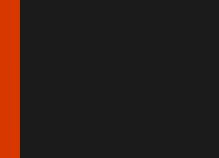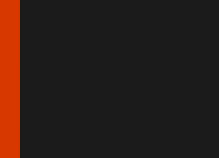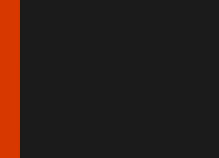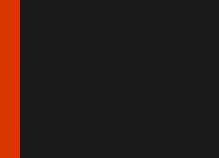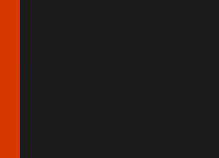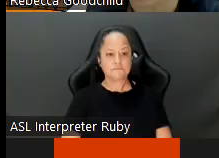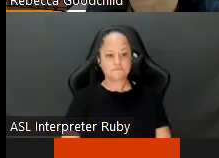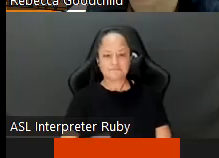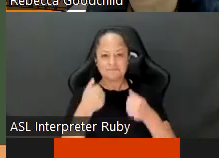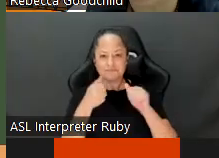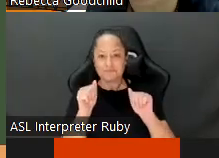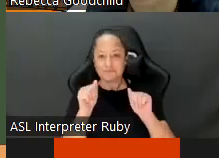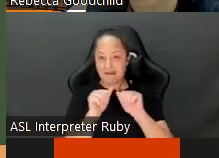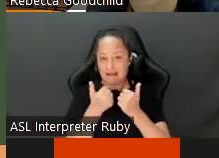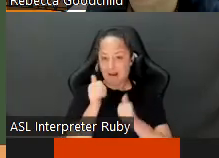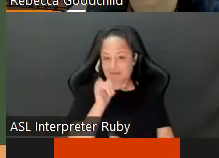try that one. How's that?